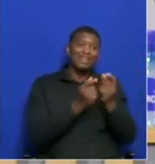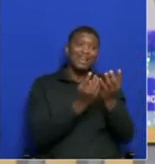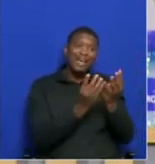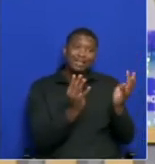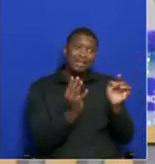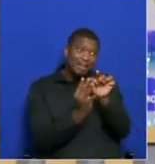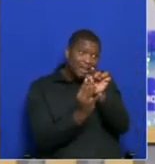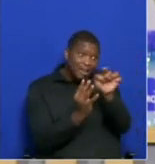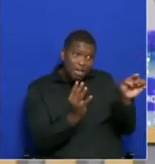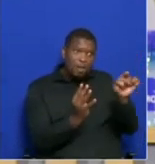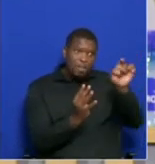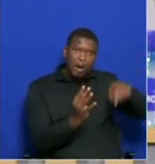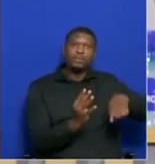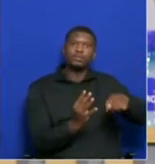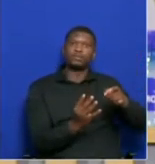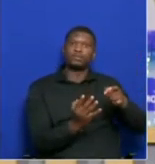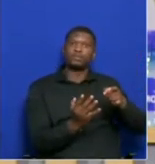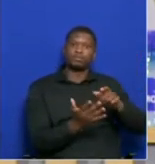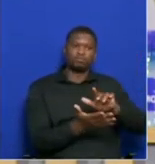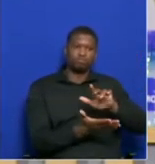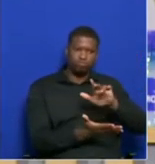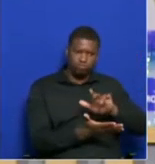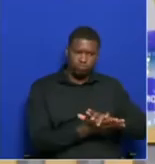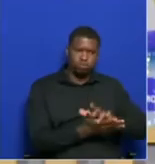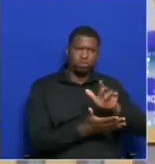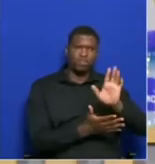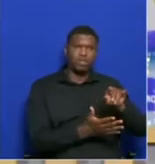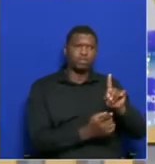council gives effect to